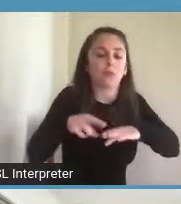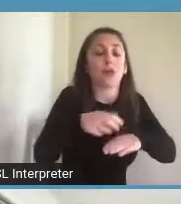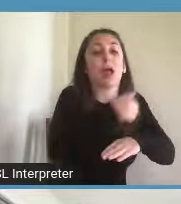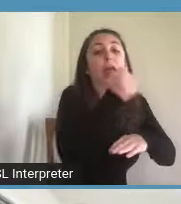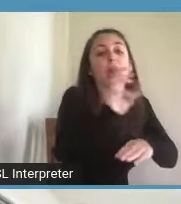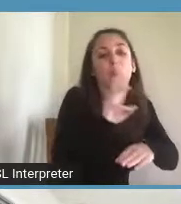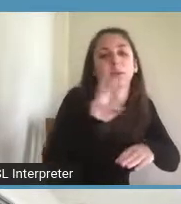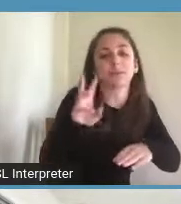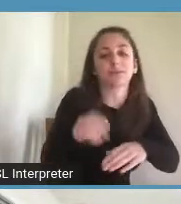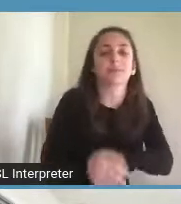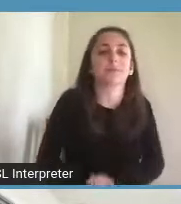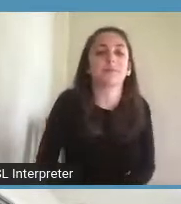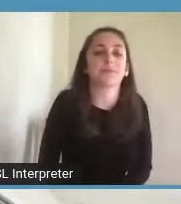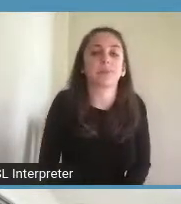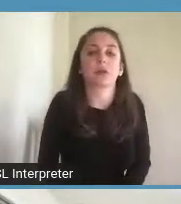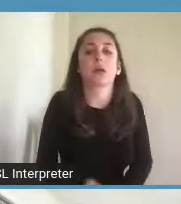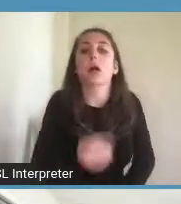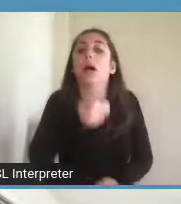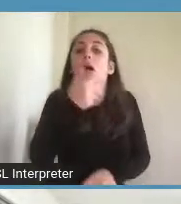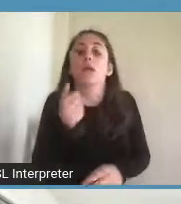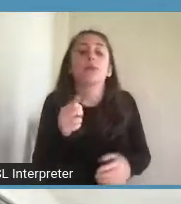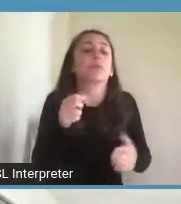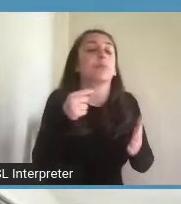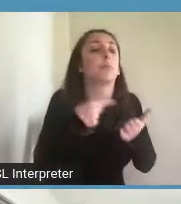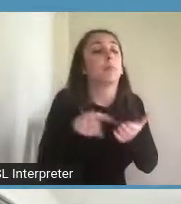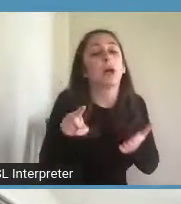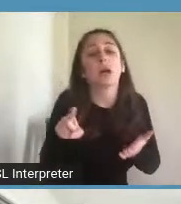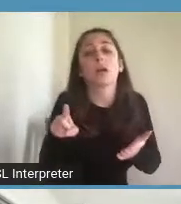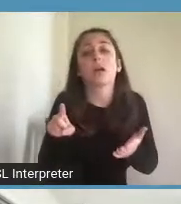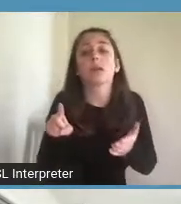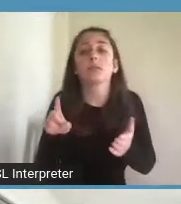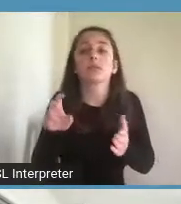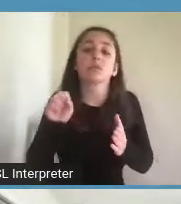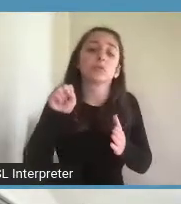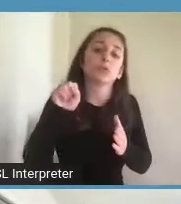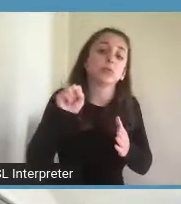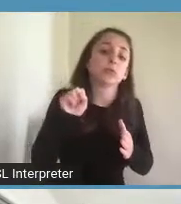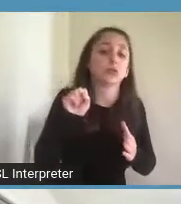you've got paid search, email, social, and display ads.